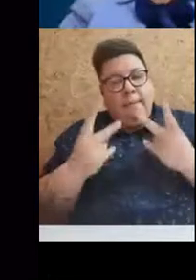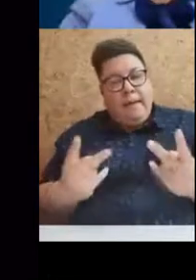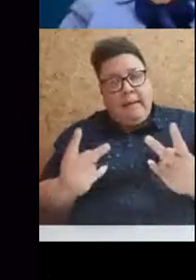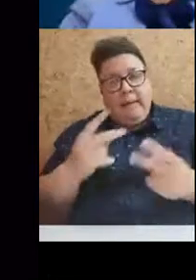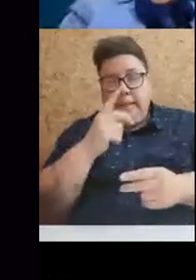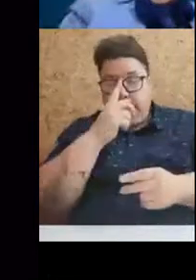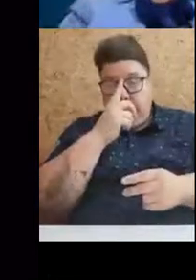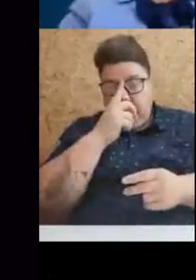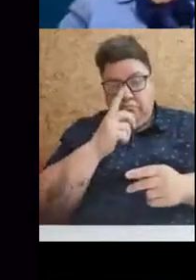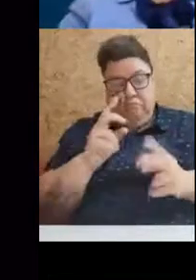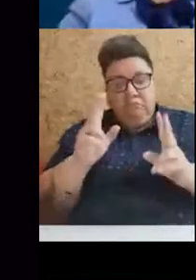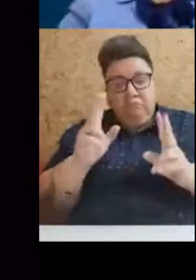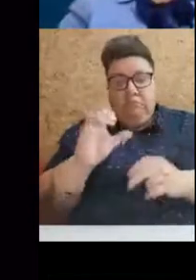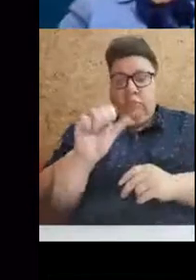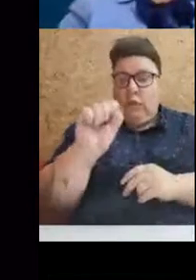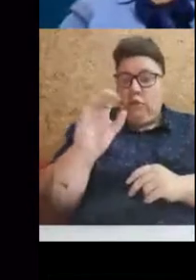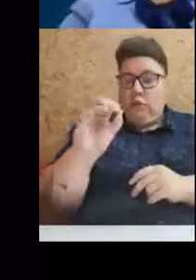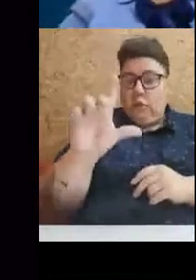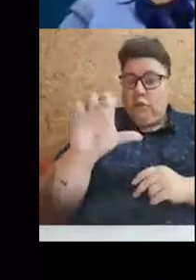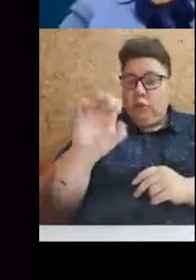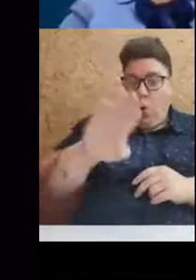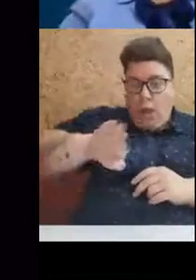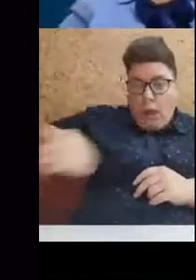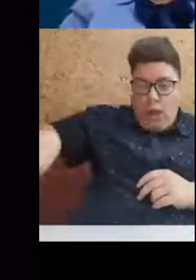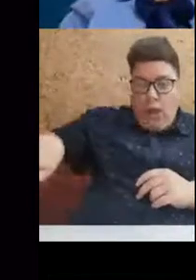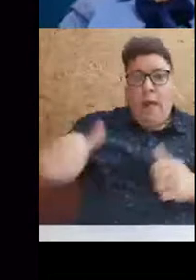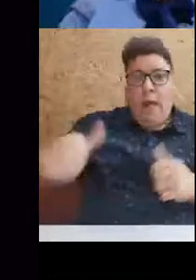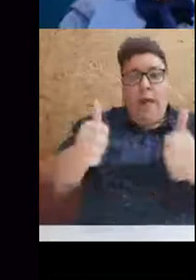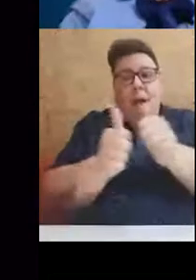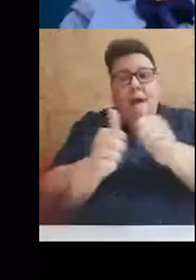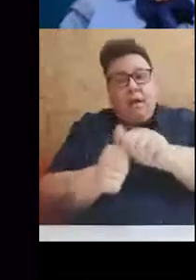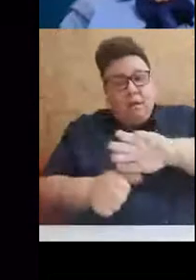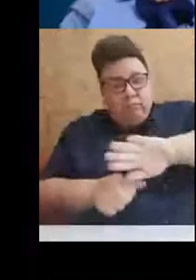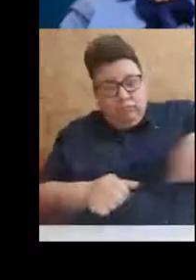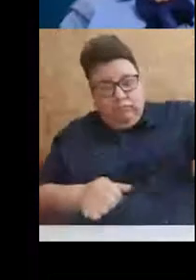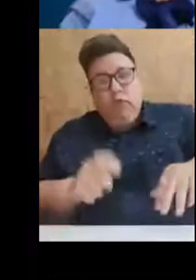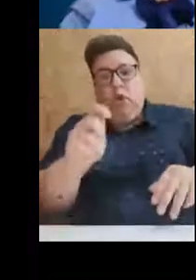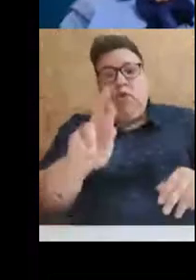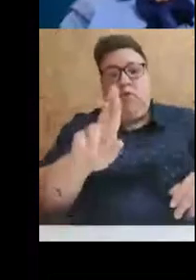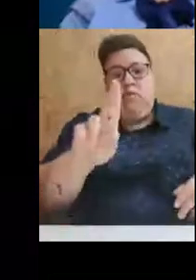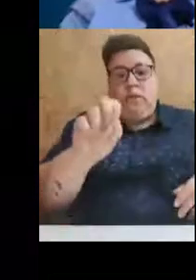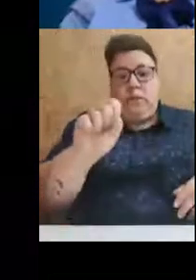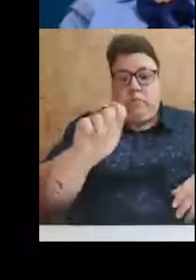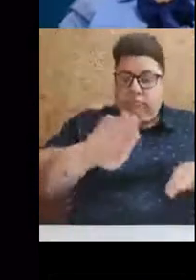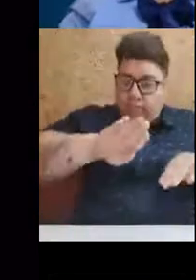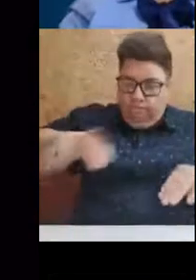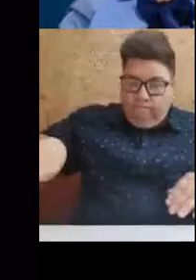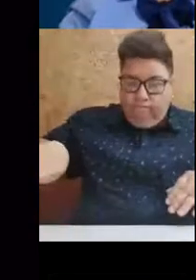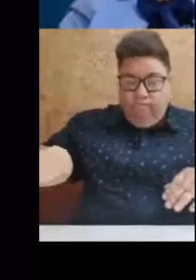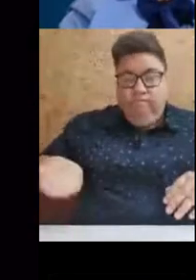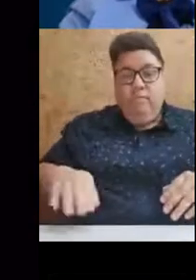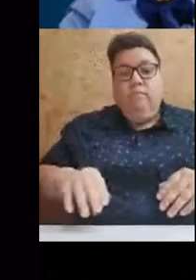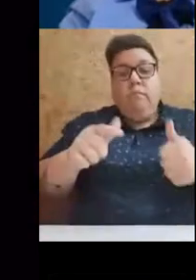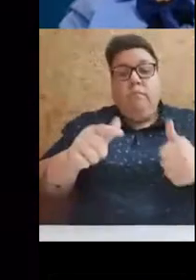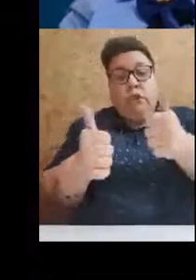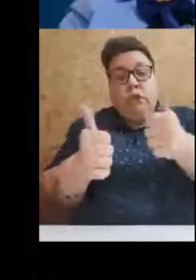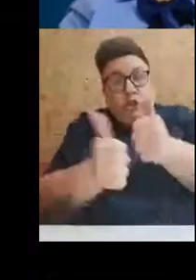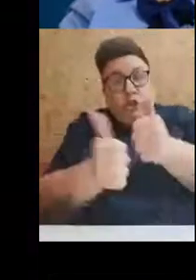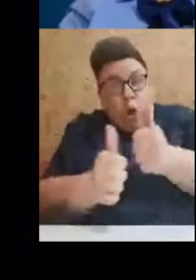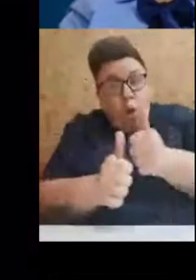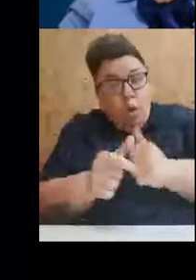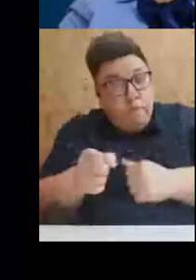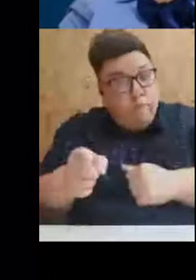sole proprietors, our partnerships, and our trusts. The shareholder of this entity, and it must